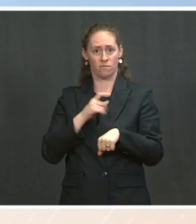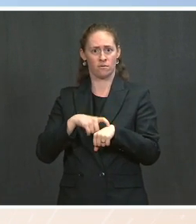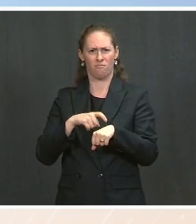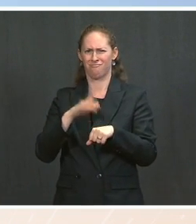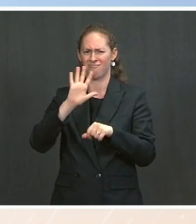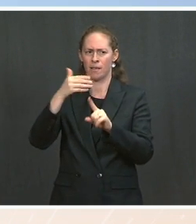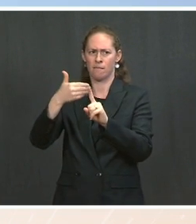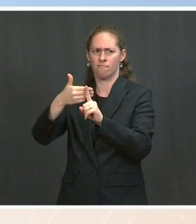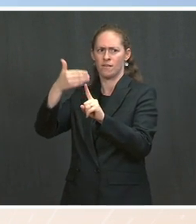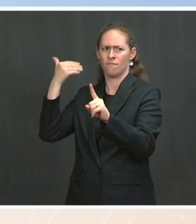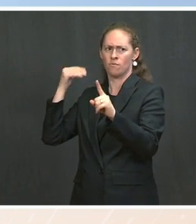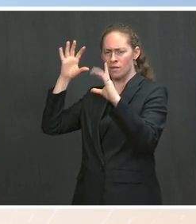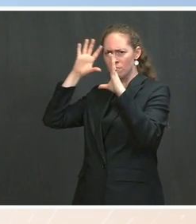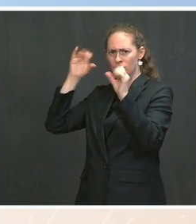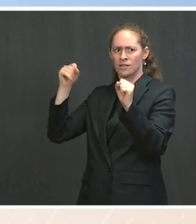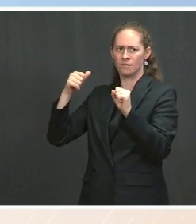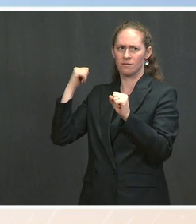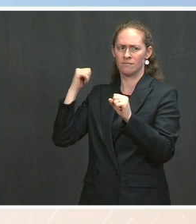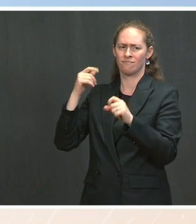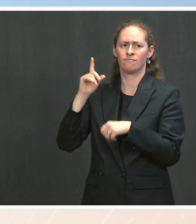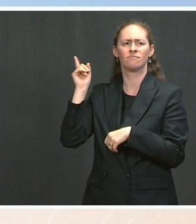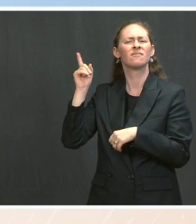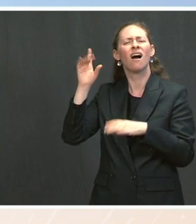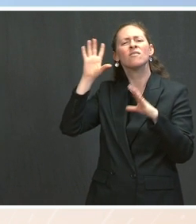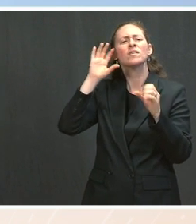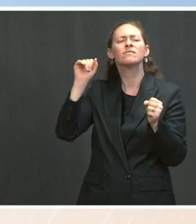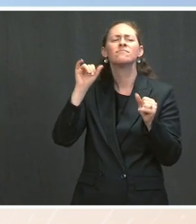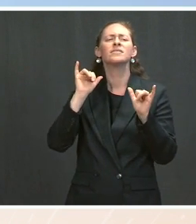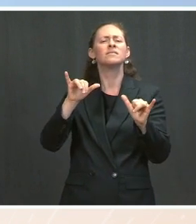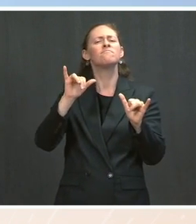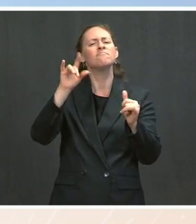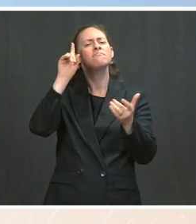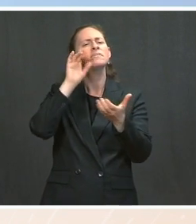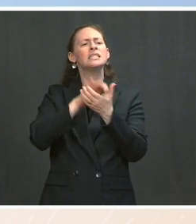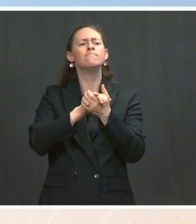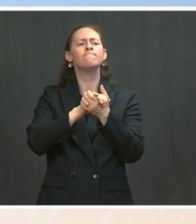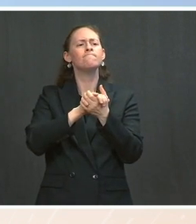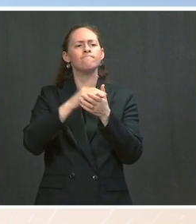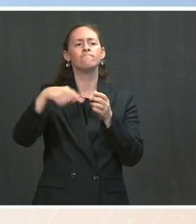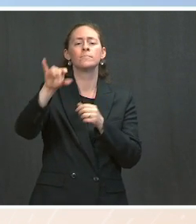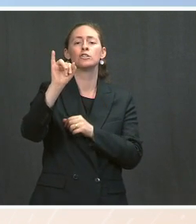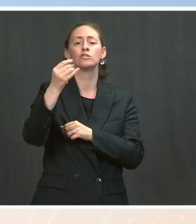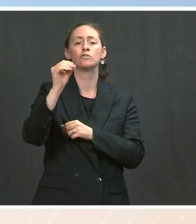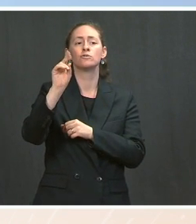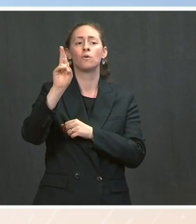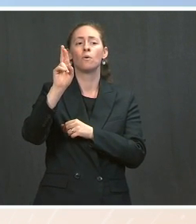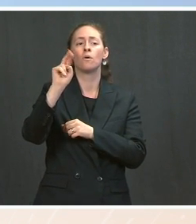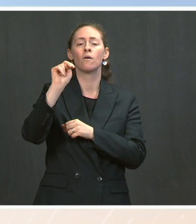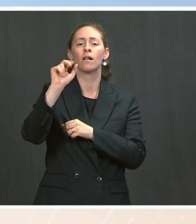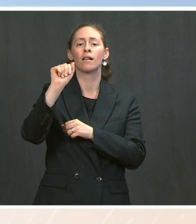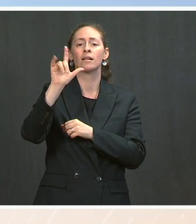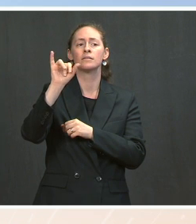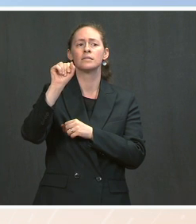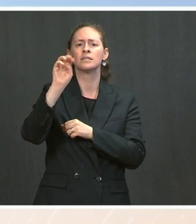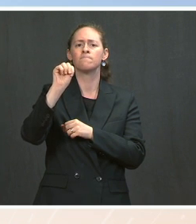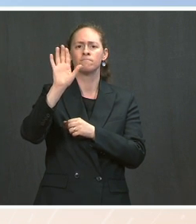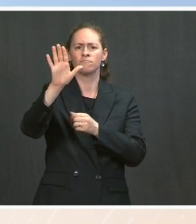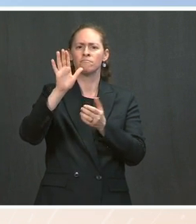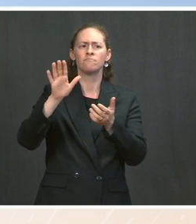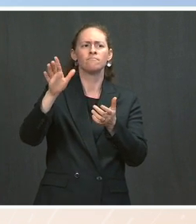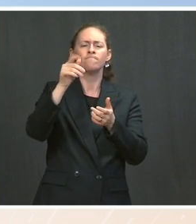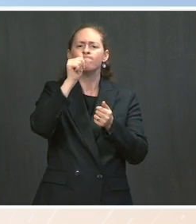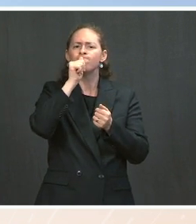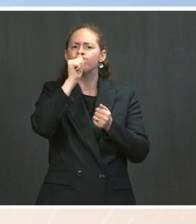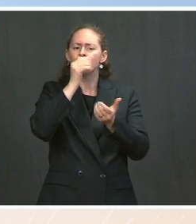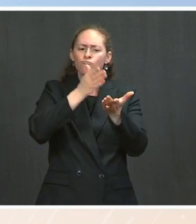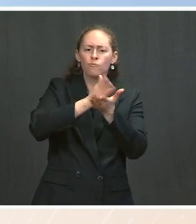of press, as you have seen for decades, and standing up for the rights of journalists. And the Justice Department conveyed yesterday that they intend to meet with reporters to